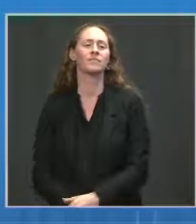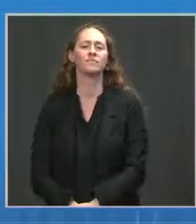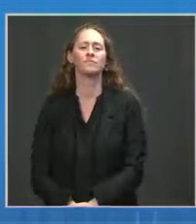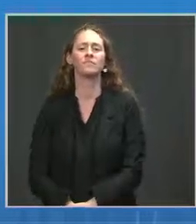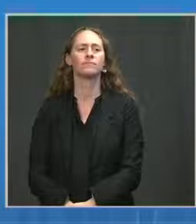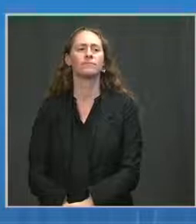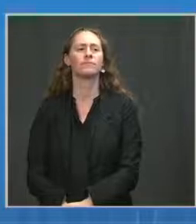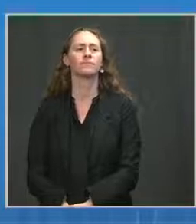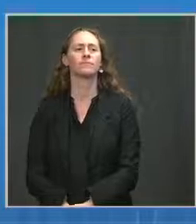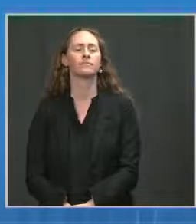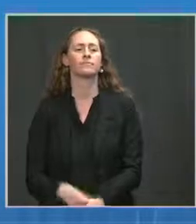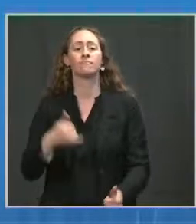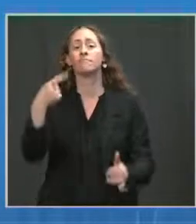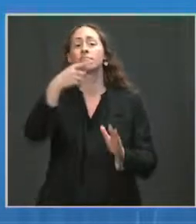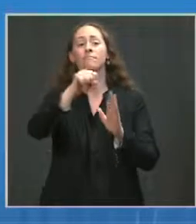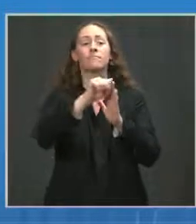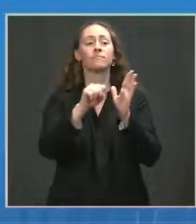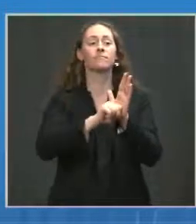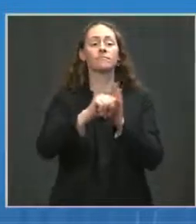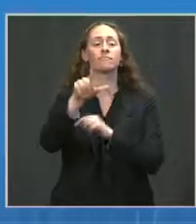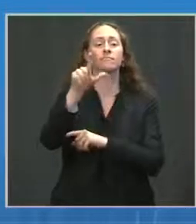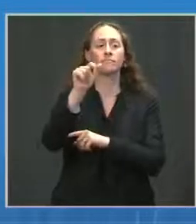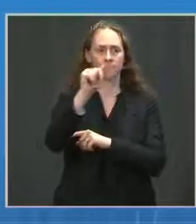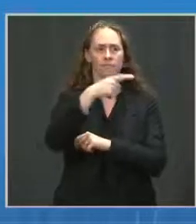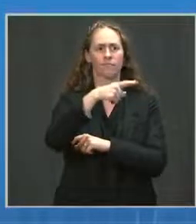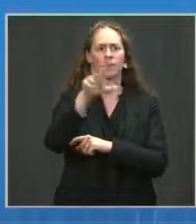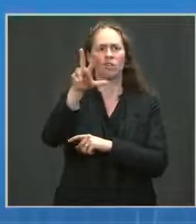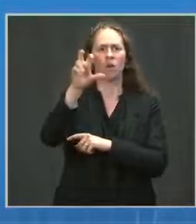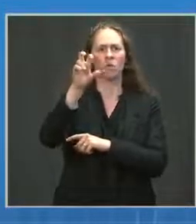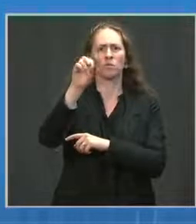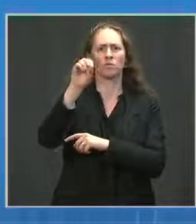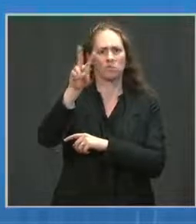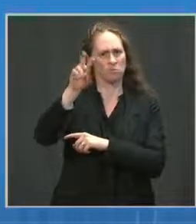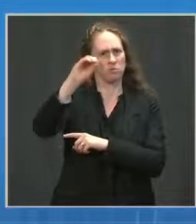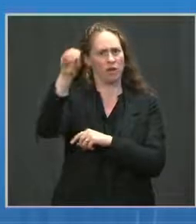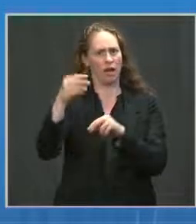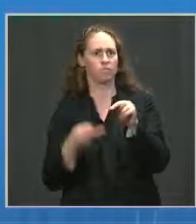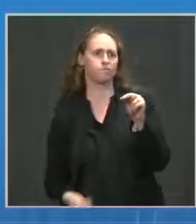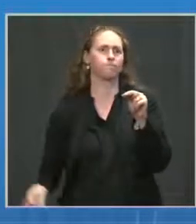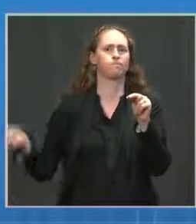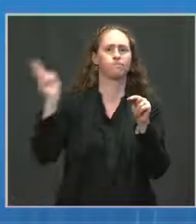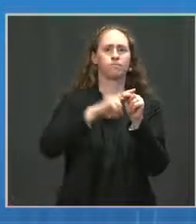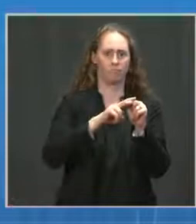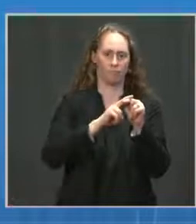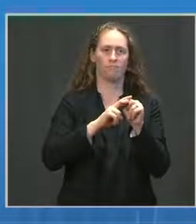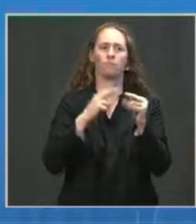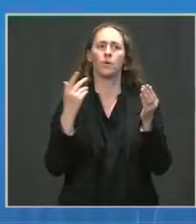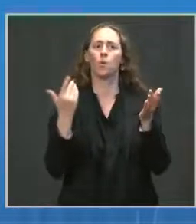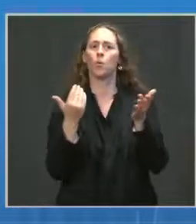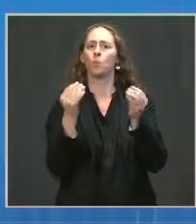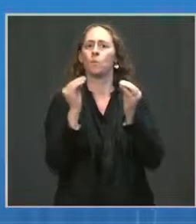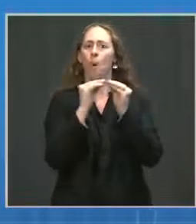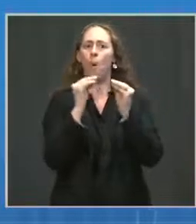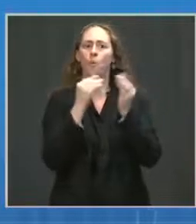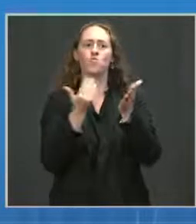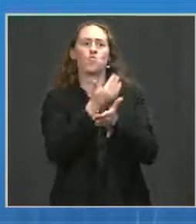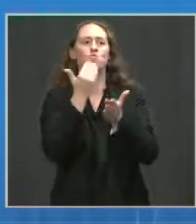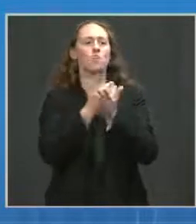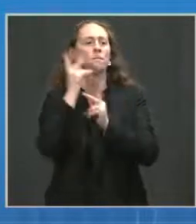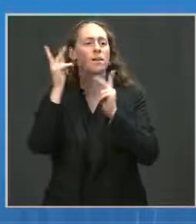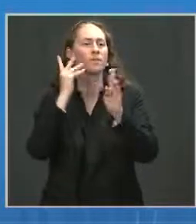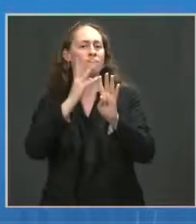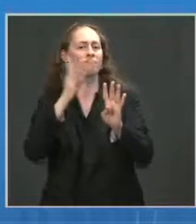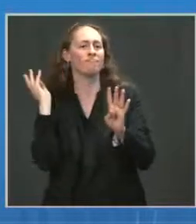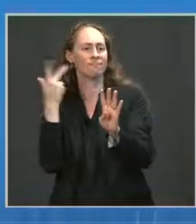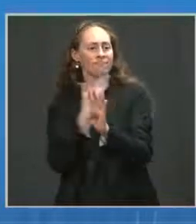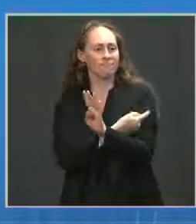Louisiana has seen a 302% increase in the average number of newly vaccinated per day. Mississippi,